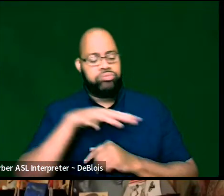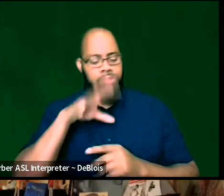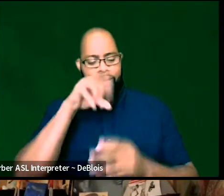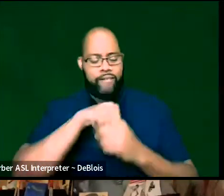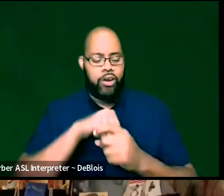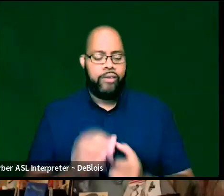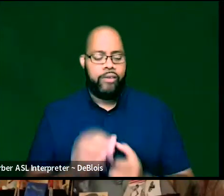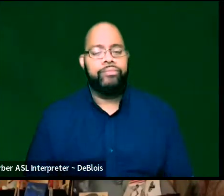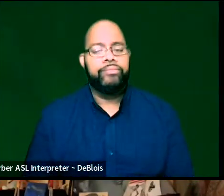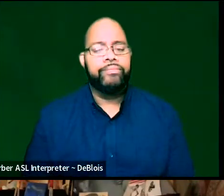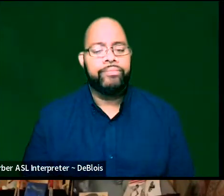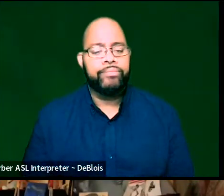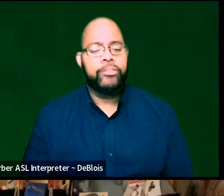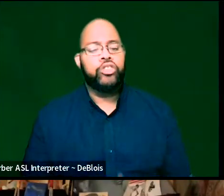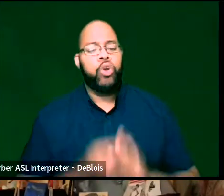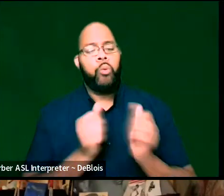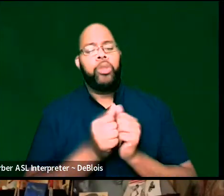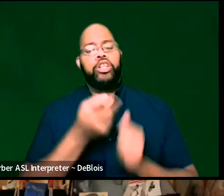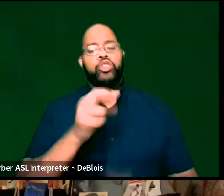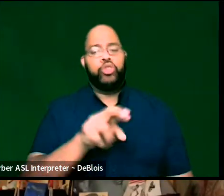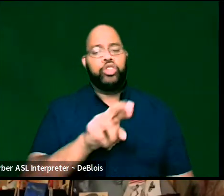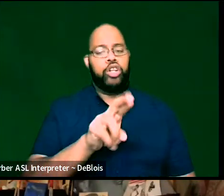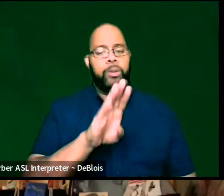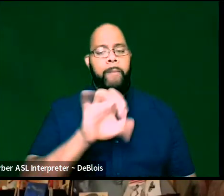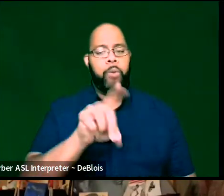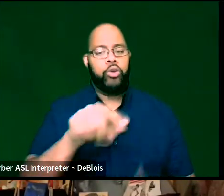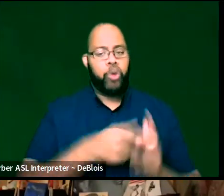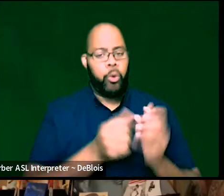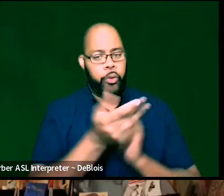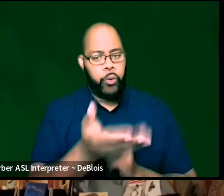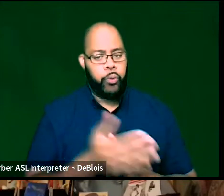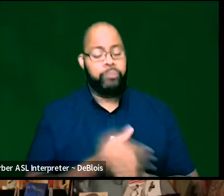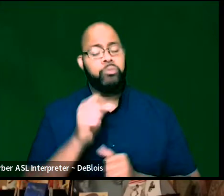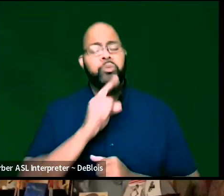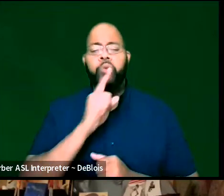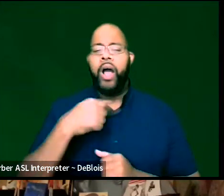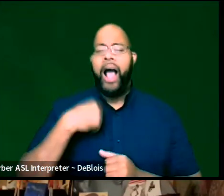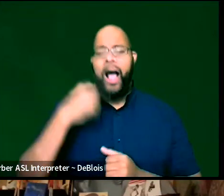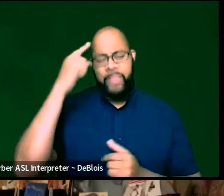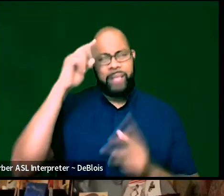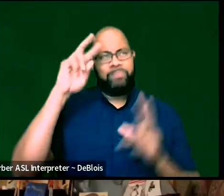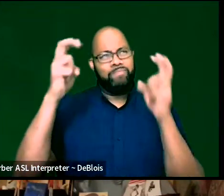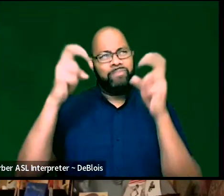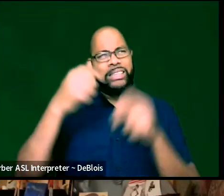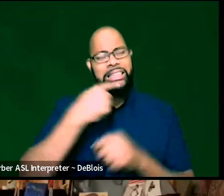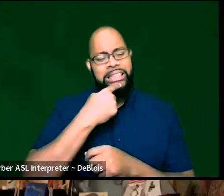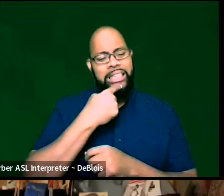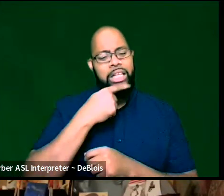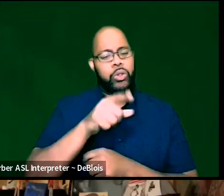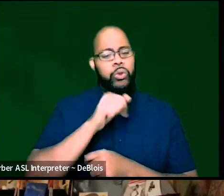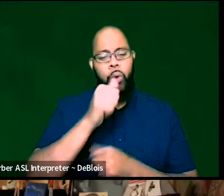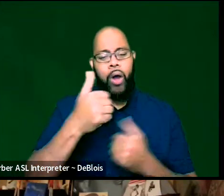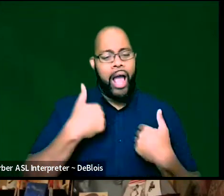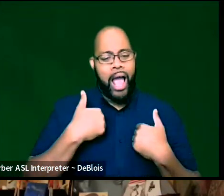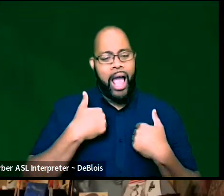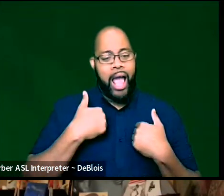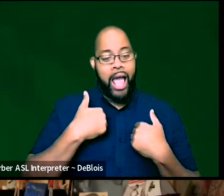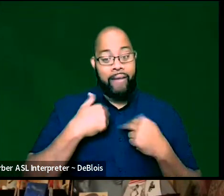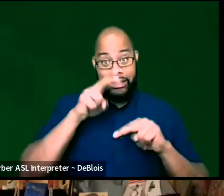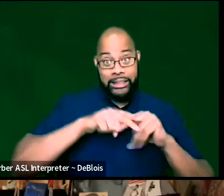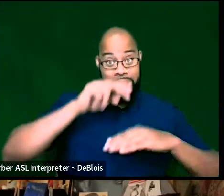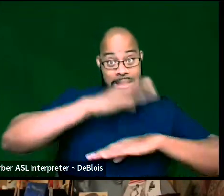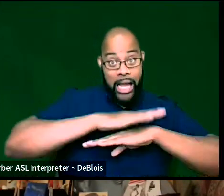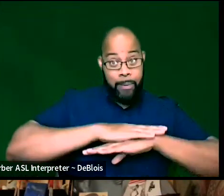involved. And we can start with you, Dr. Boyd. Sure. I think there's a saying that says, if you don't have a seat at the table,